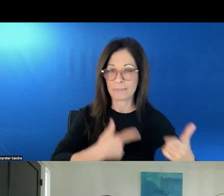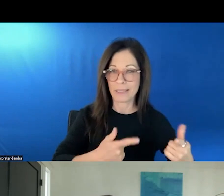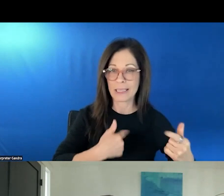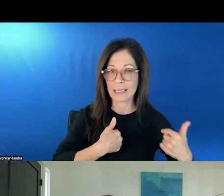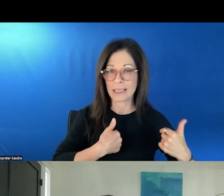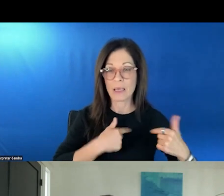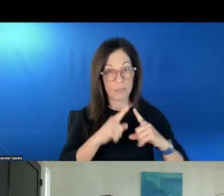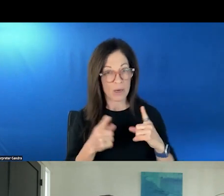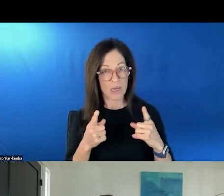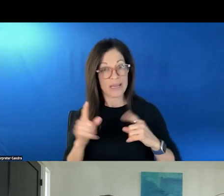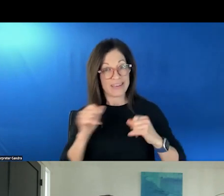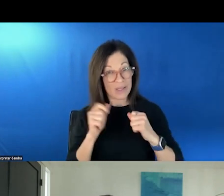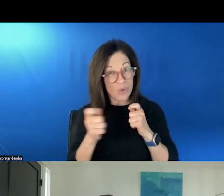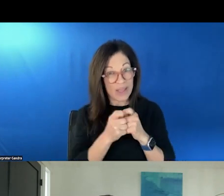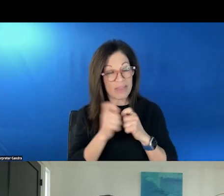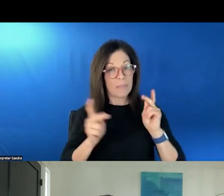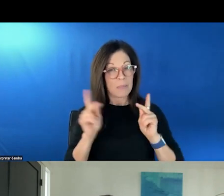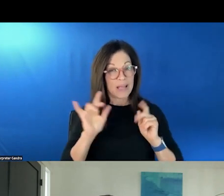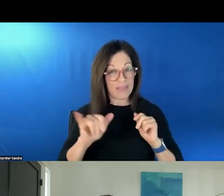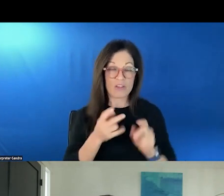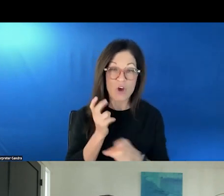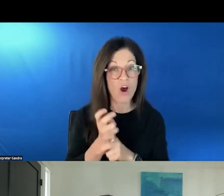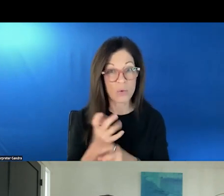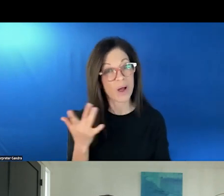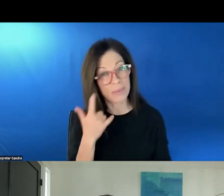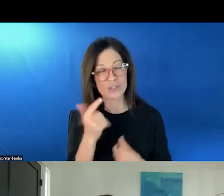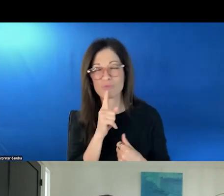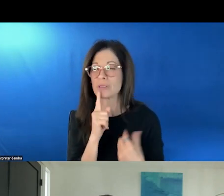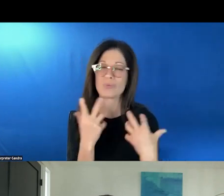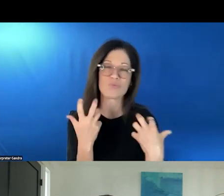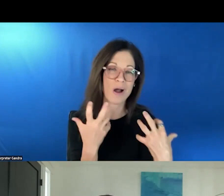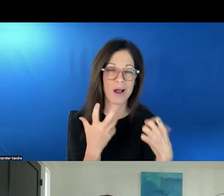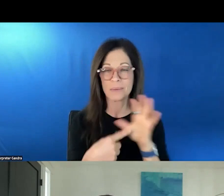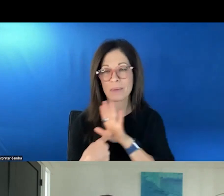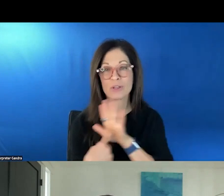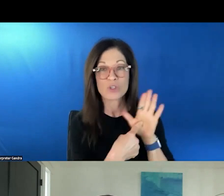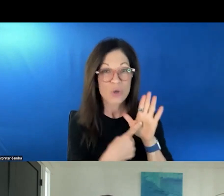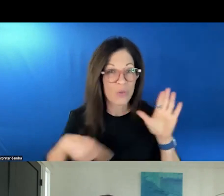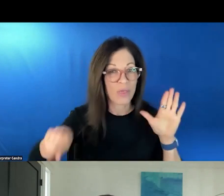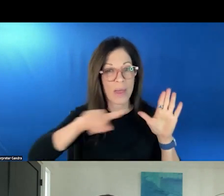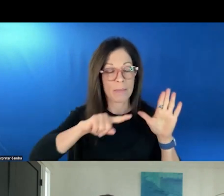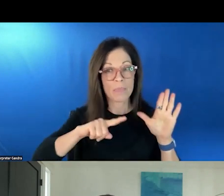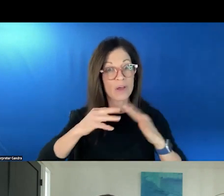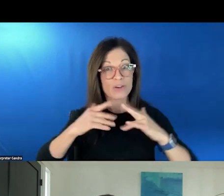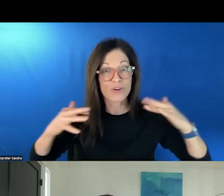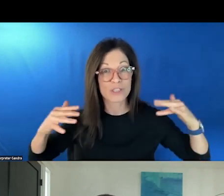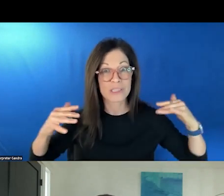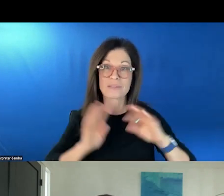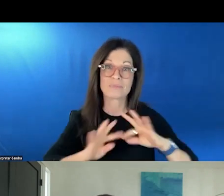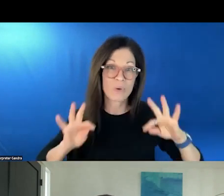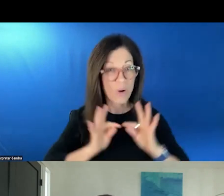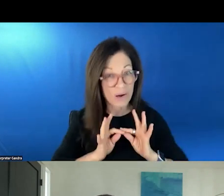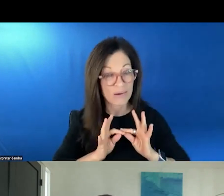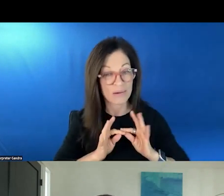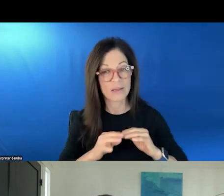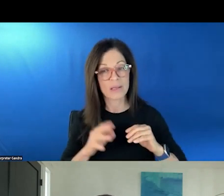with individuals like that, it's hard because you want so badly to be able to show them, that diversity is important and that